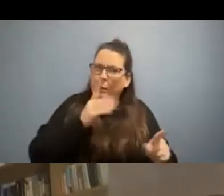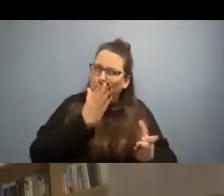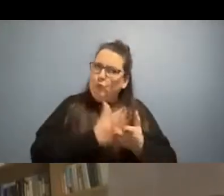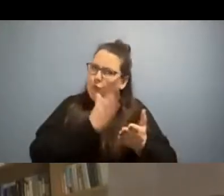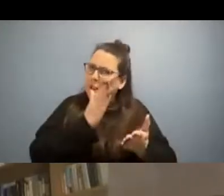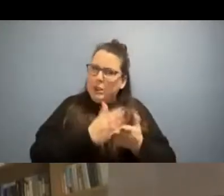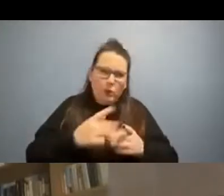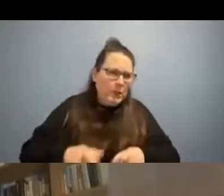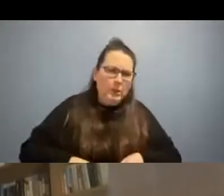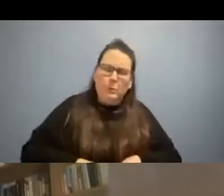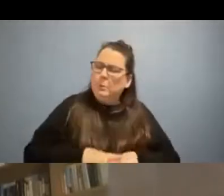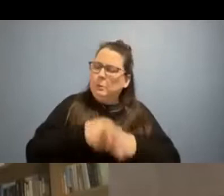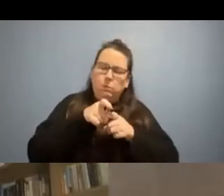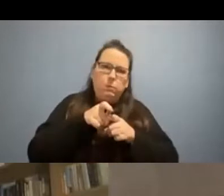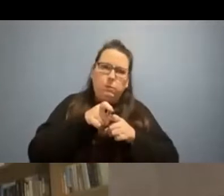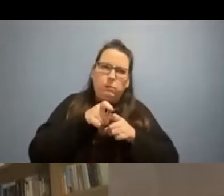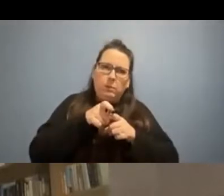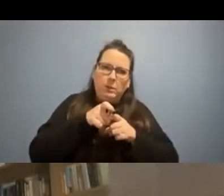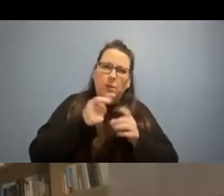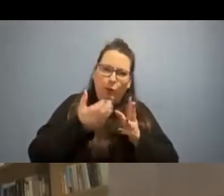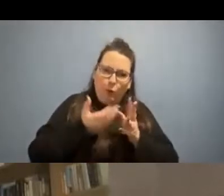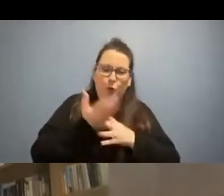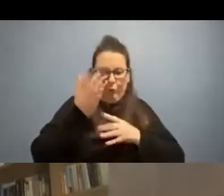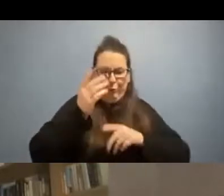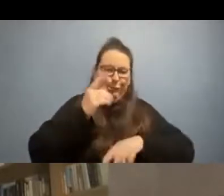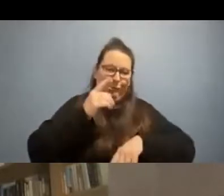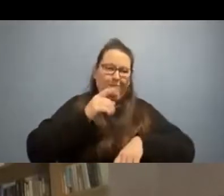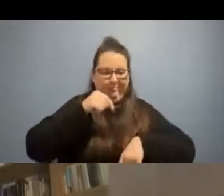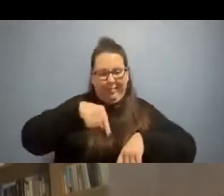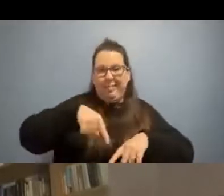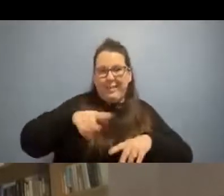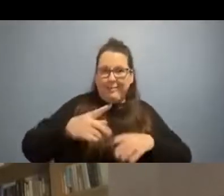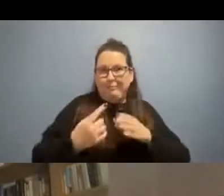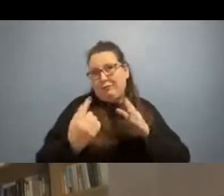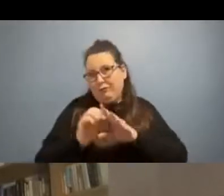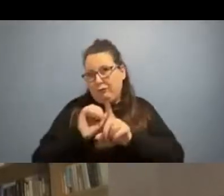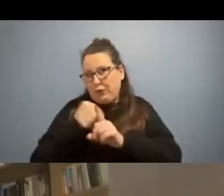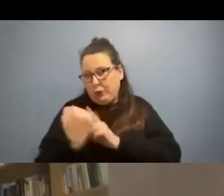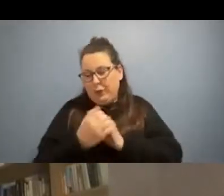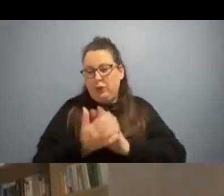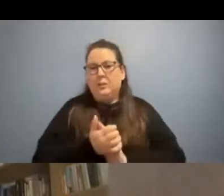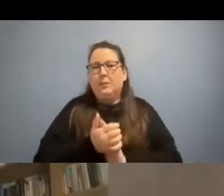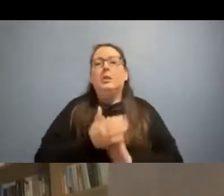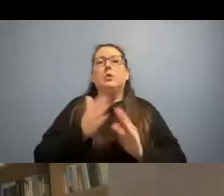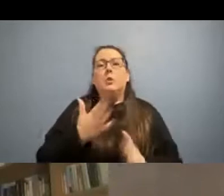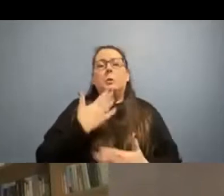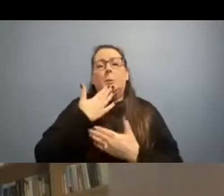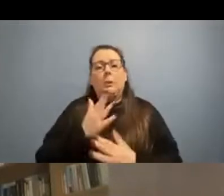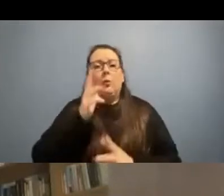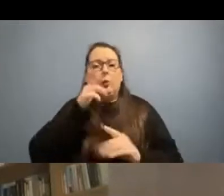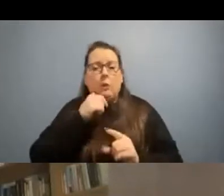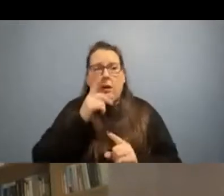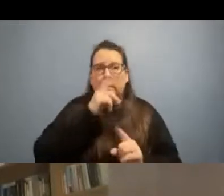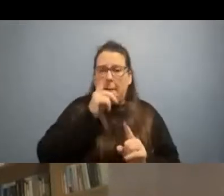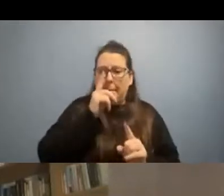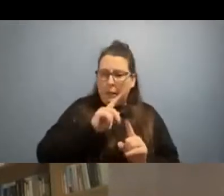time. So let's acknowledge that when we feel frustrated. Let's look out for those around us as we look